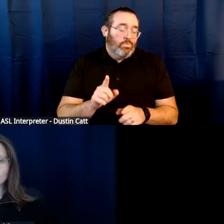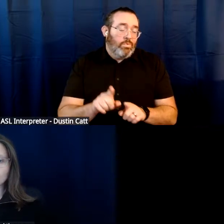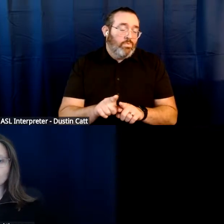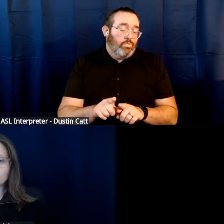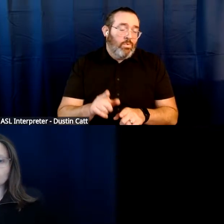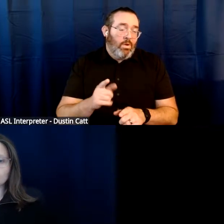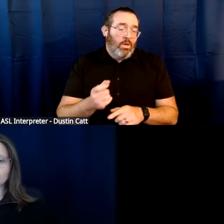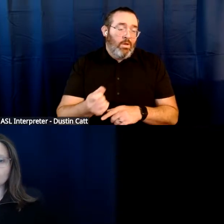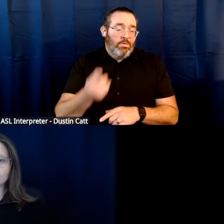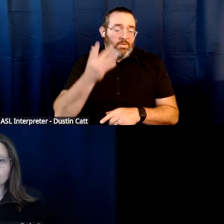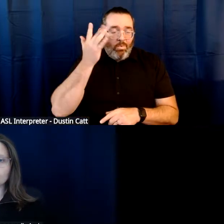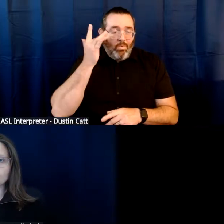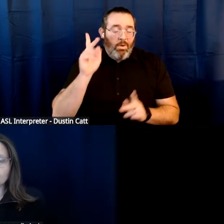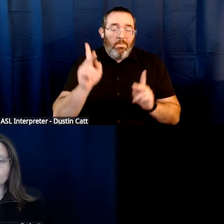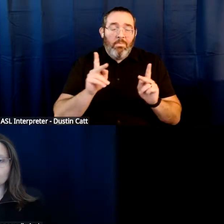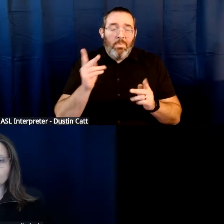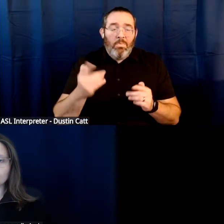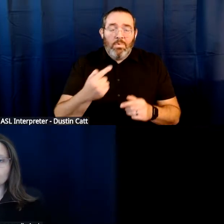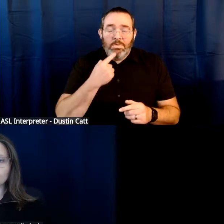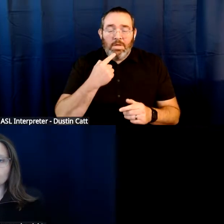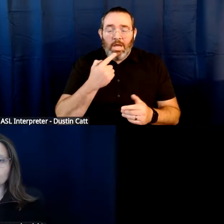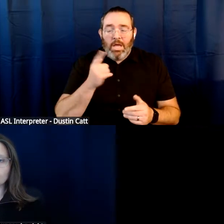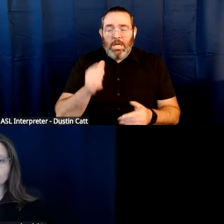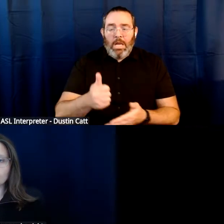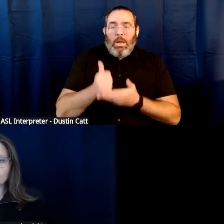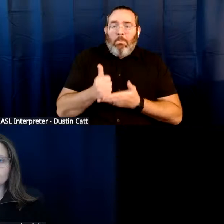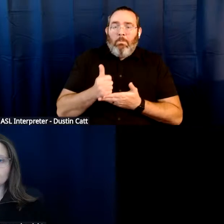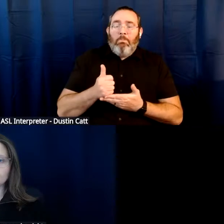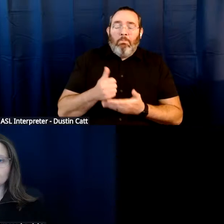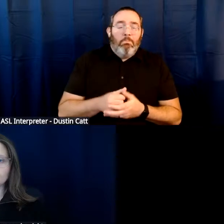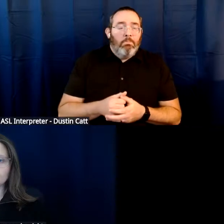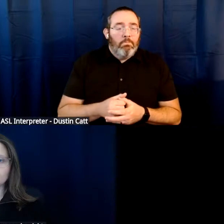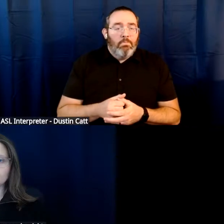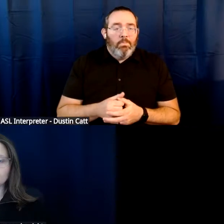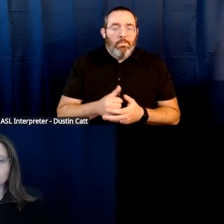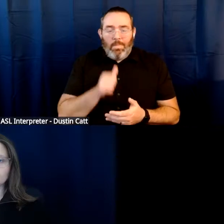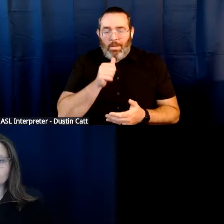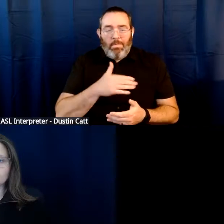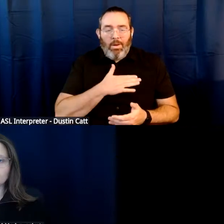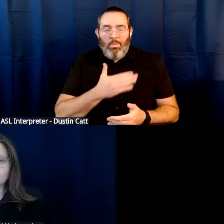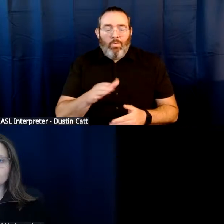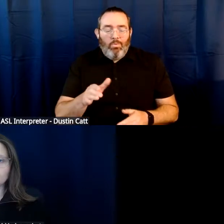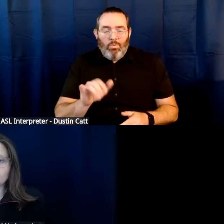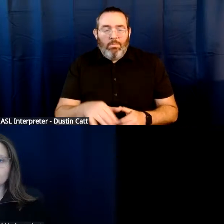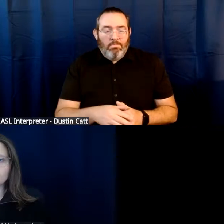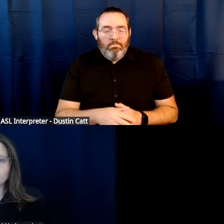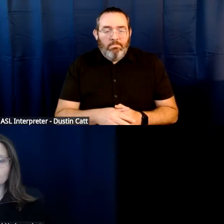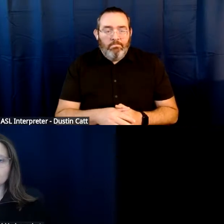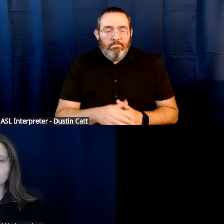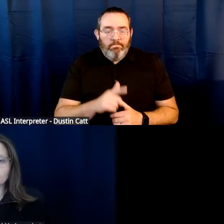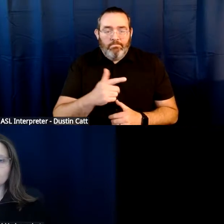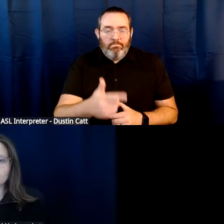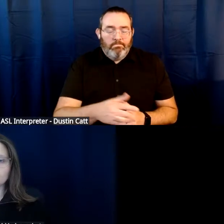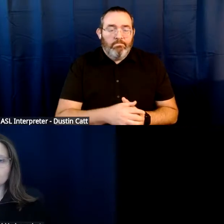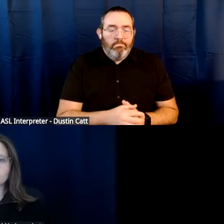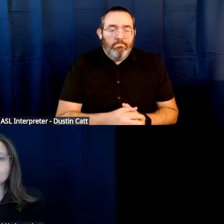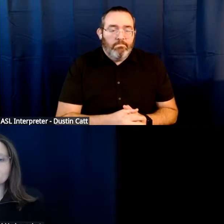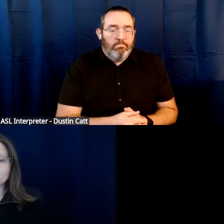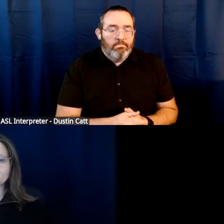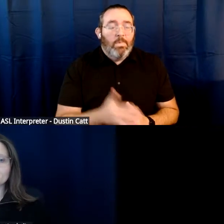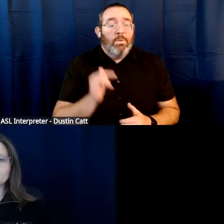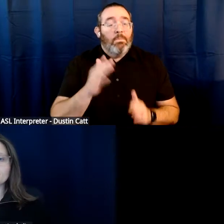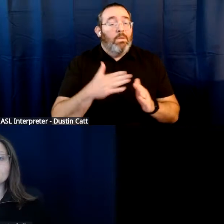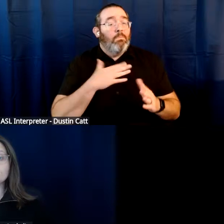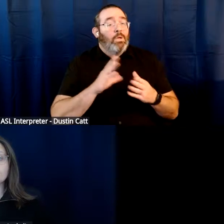understand why people might say, I know it could help me, but I'm not willing to do it. That's basically my story and